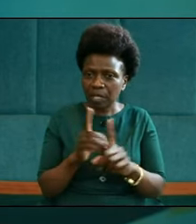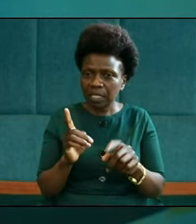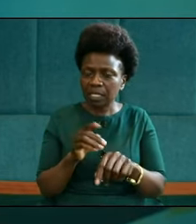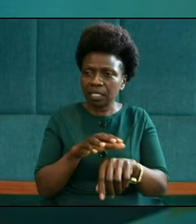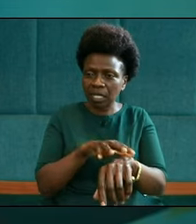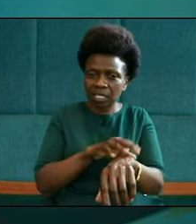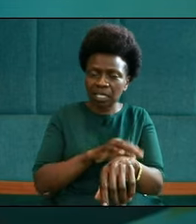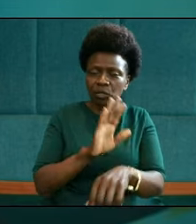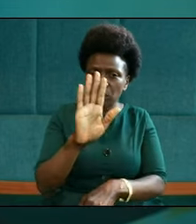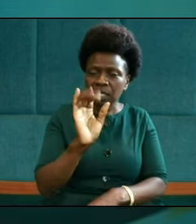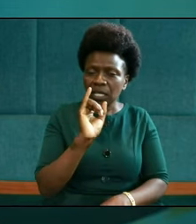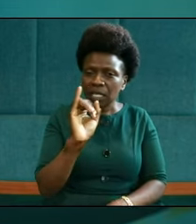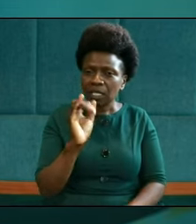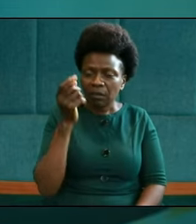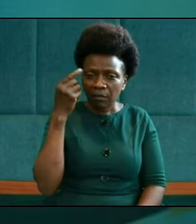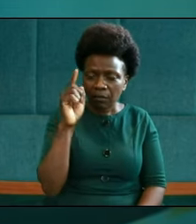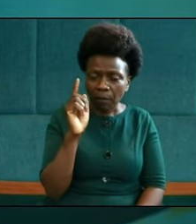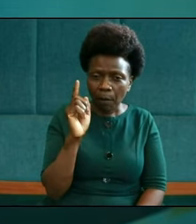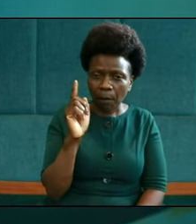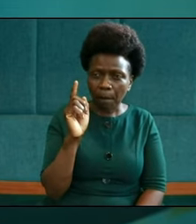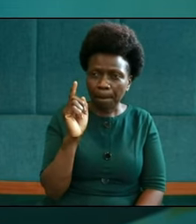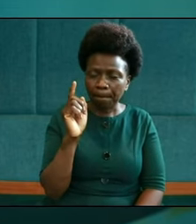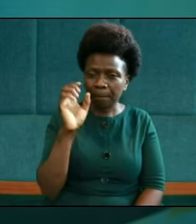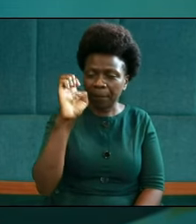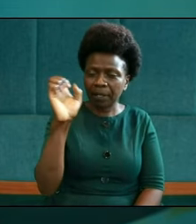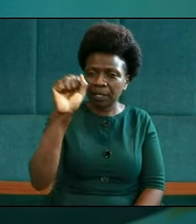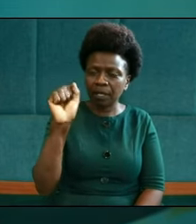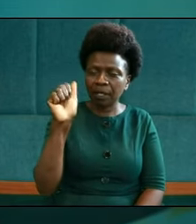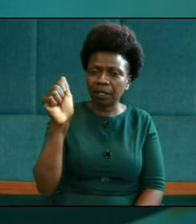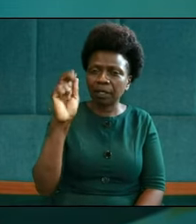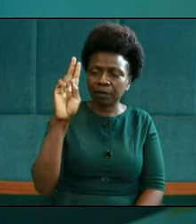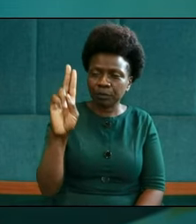but your skin is of Esau.